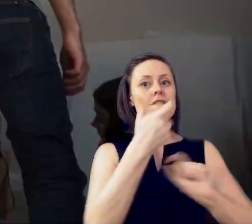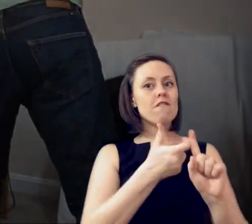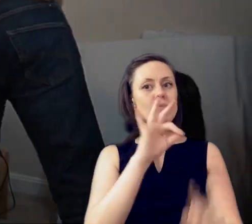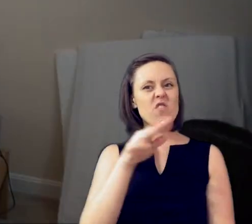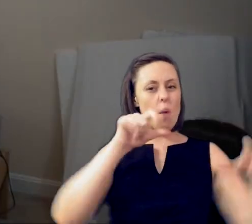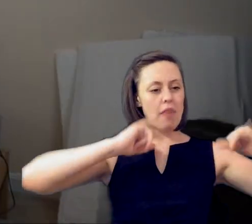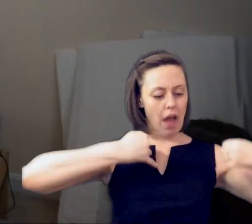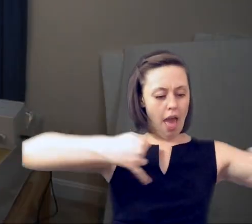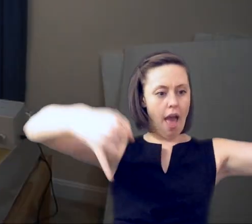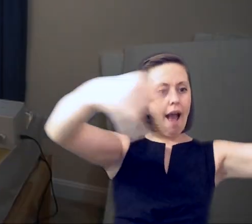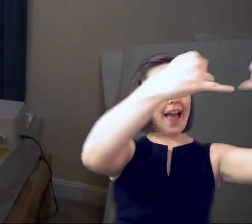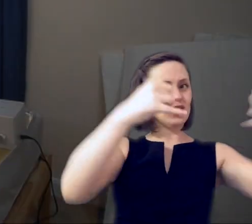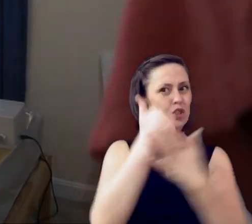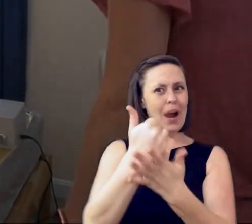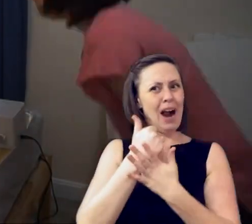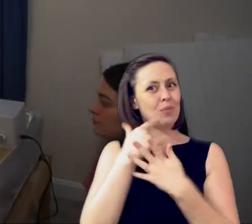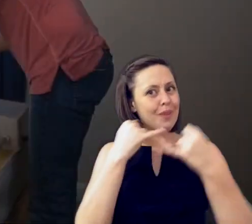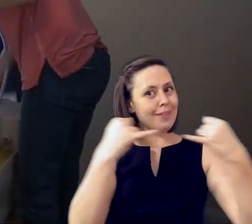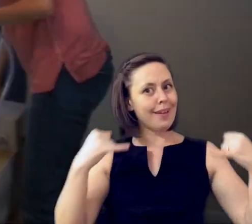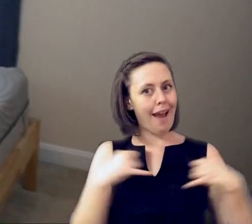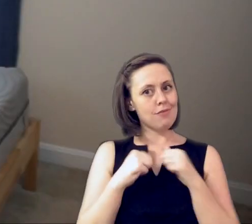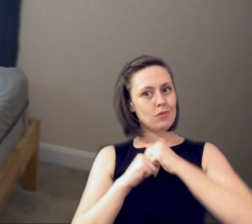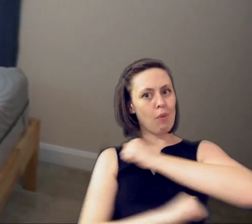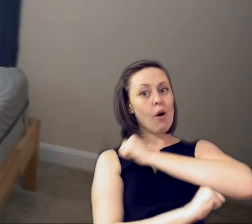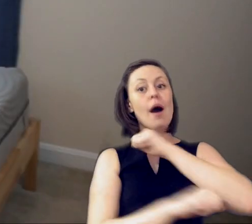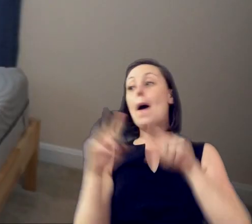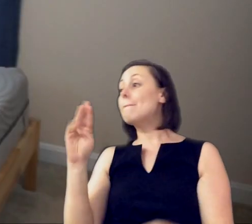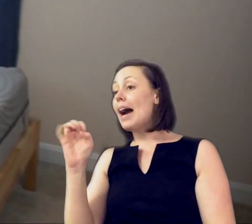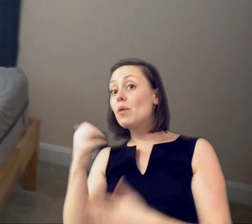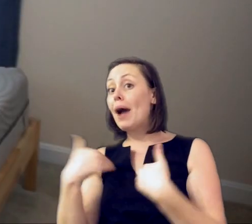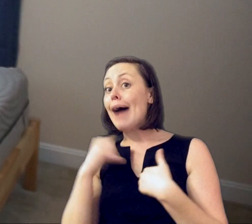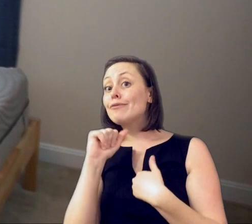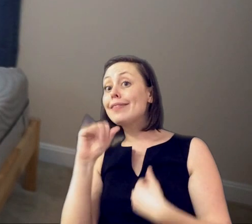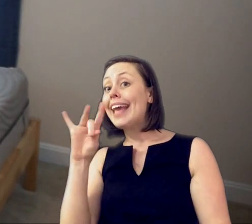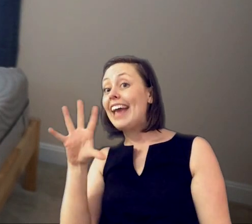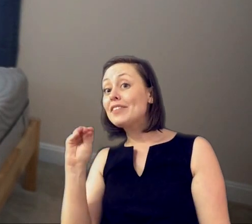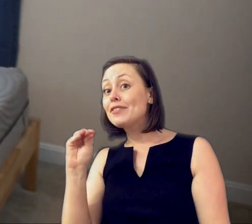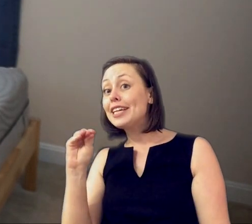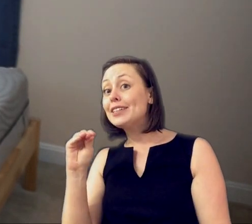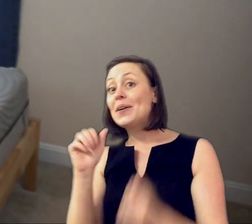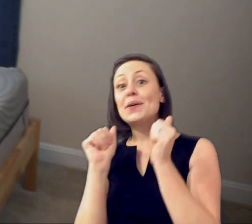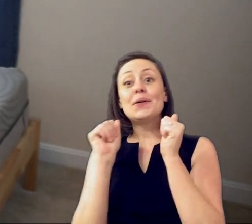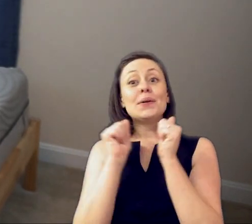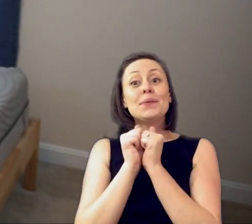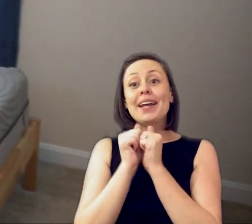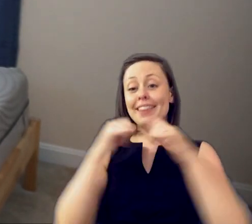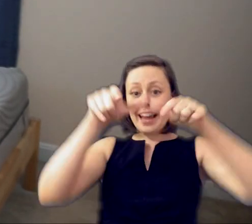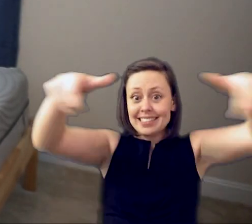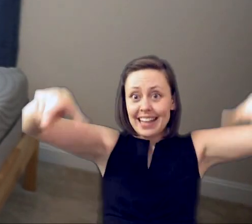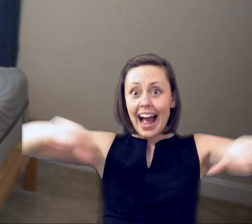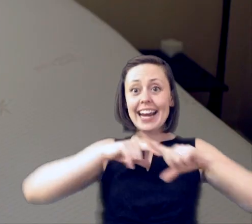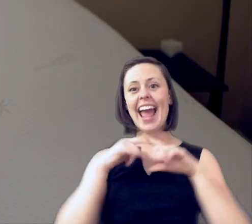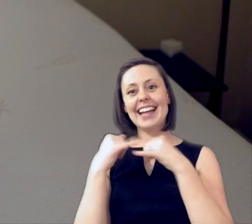the edges here to help with edge support. Mike, what do you have with the 850 in regards to the siding of the bed and